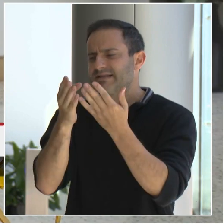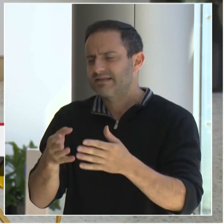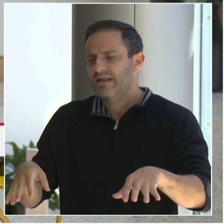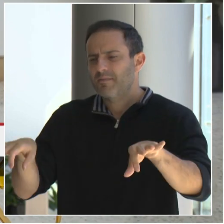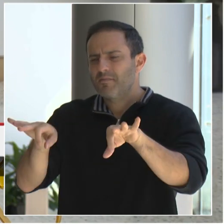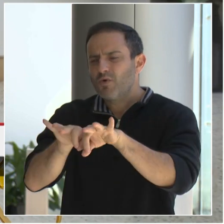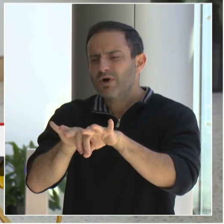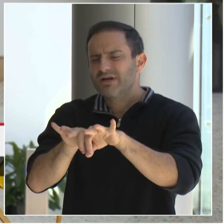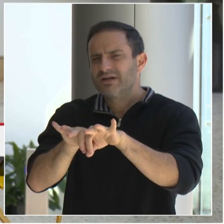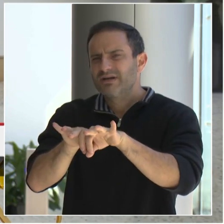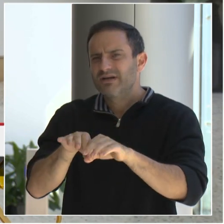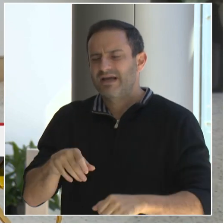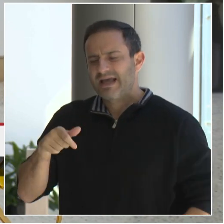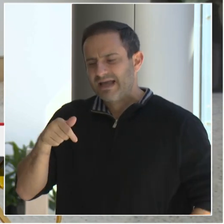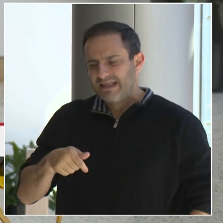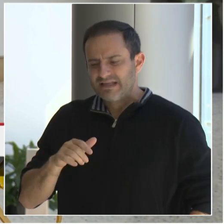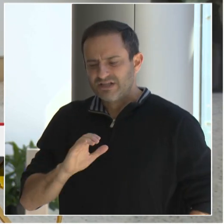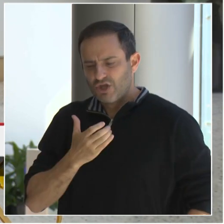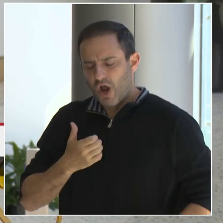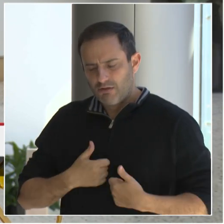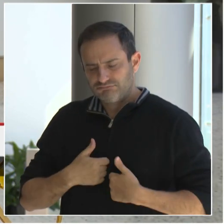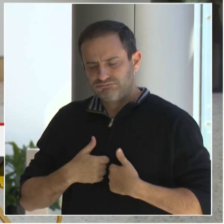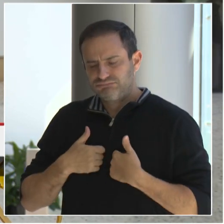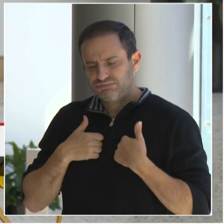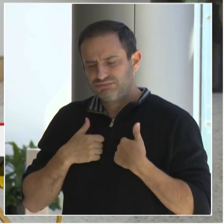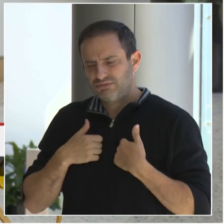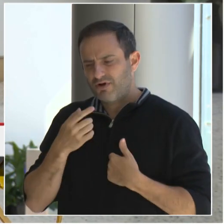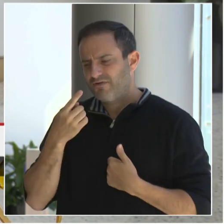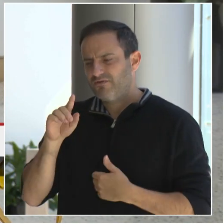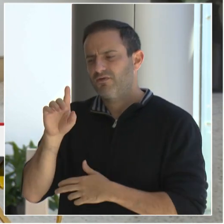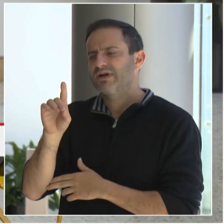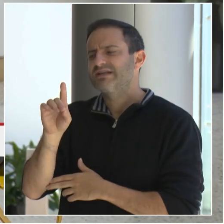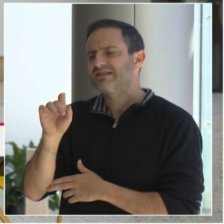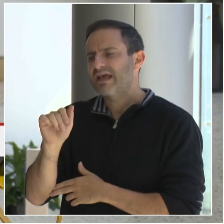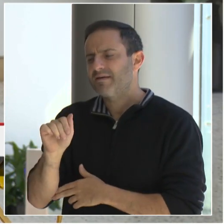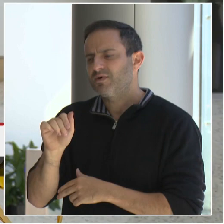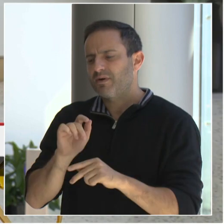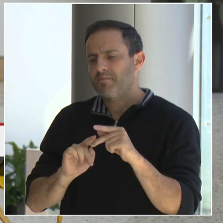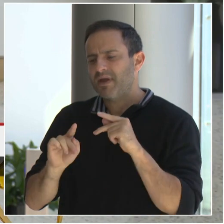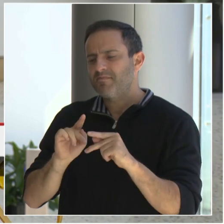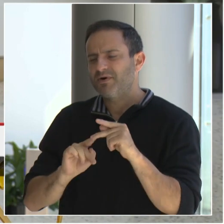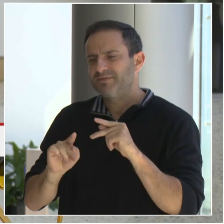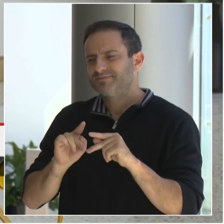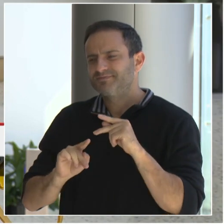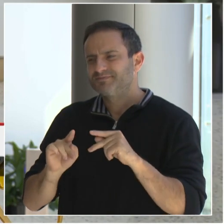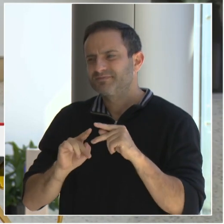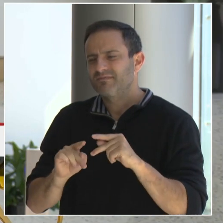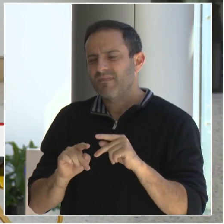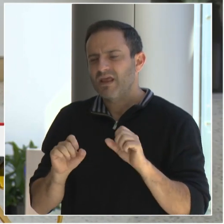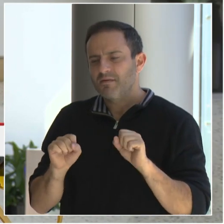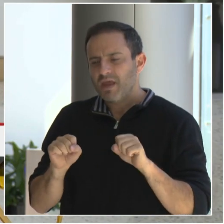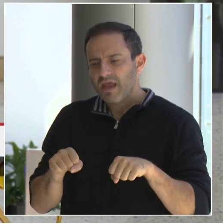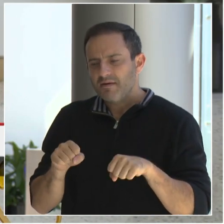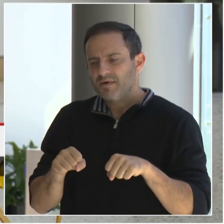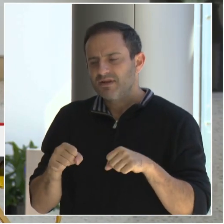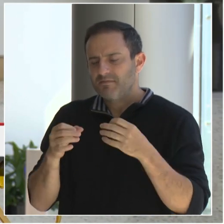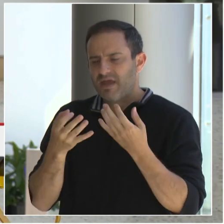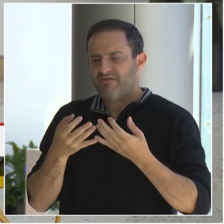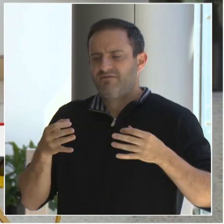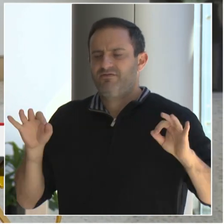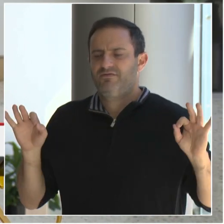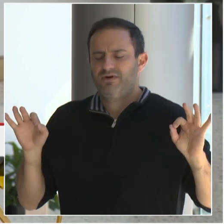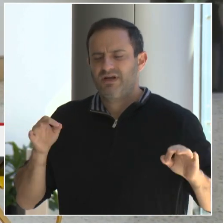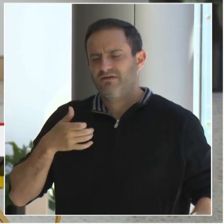important. It's our lifeline for disabled people to be freely to